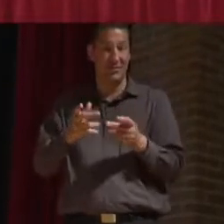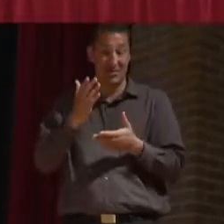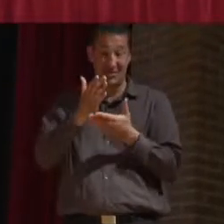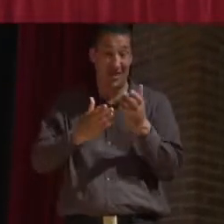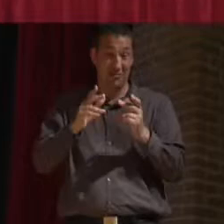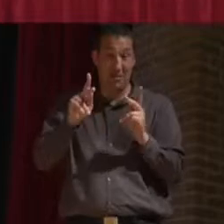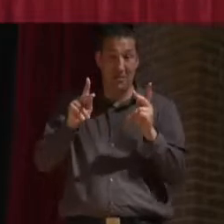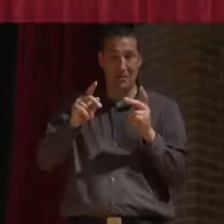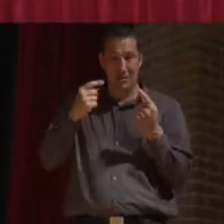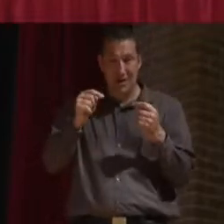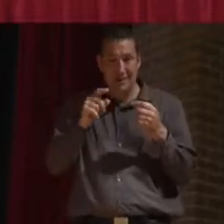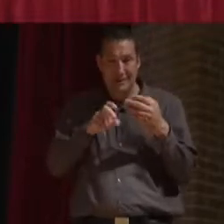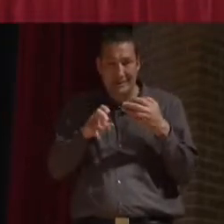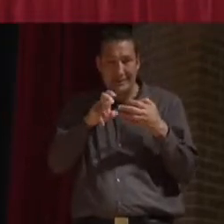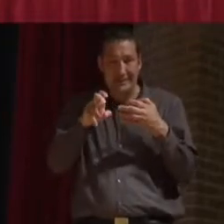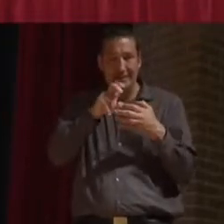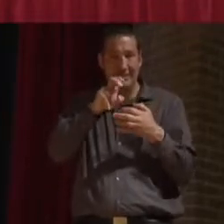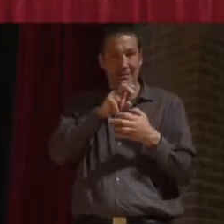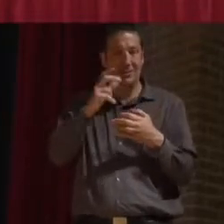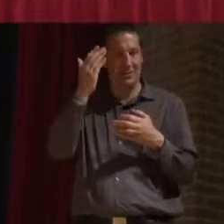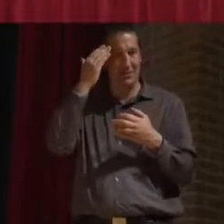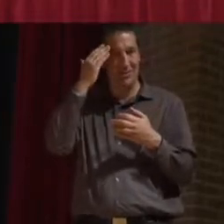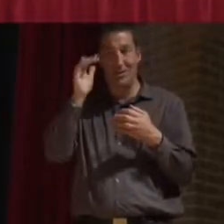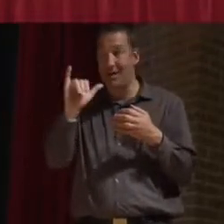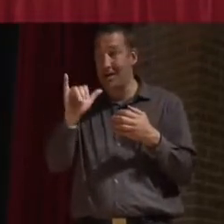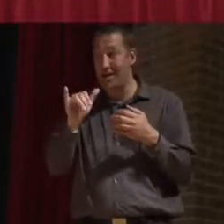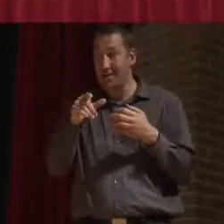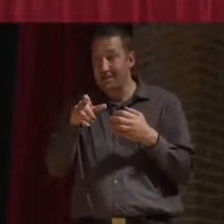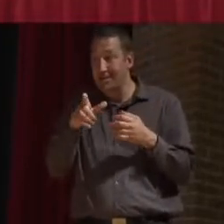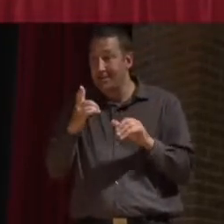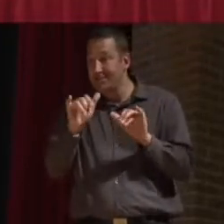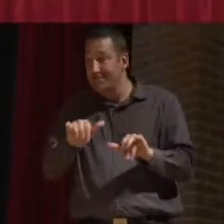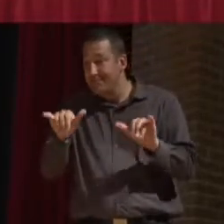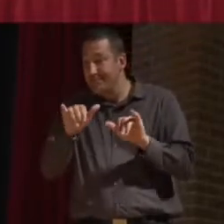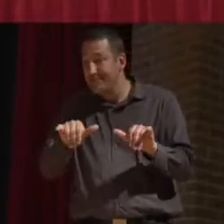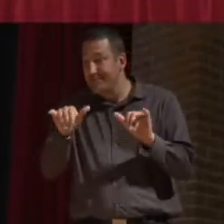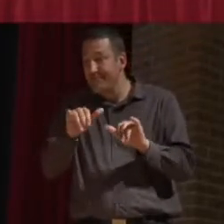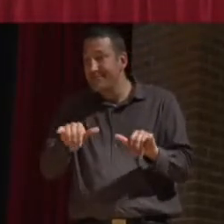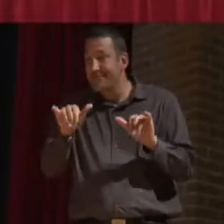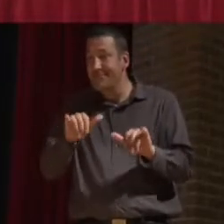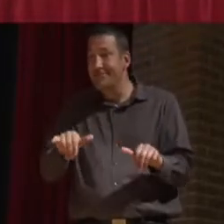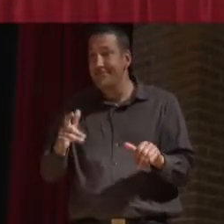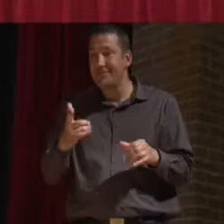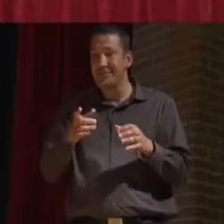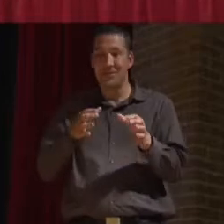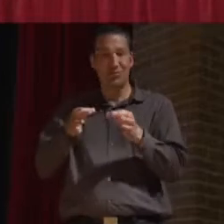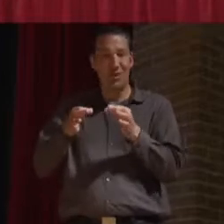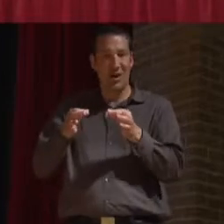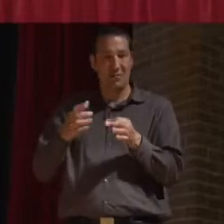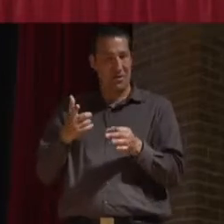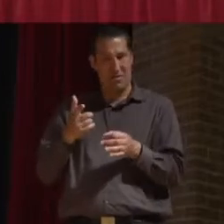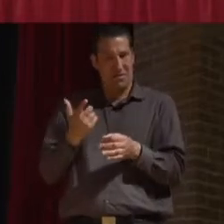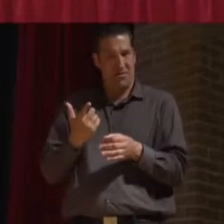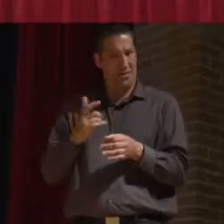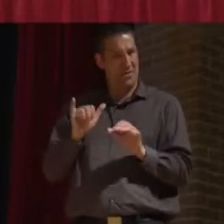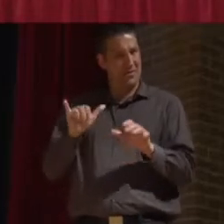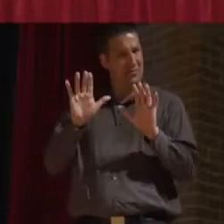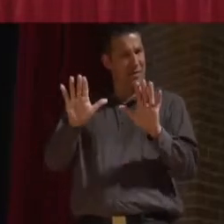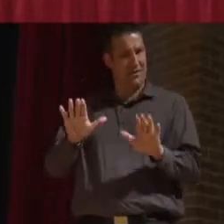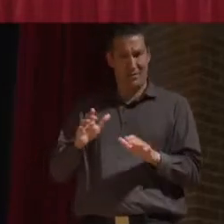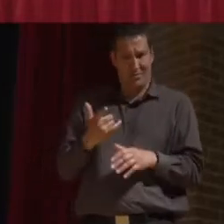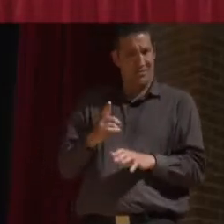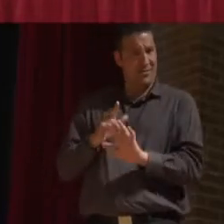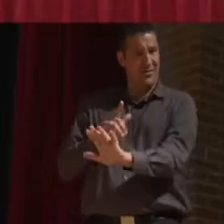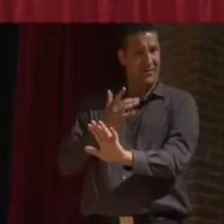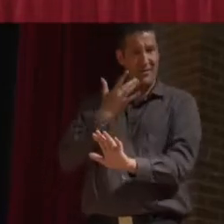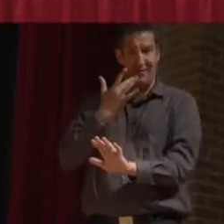you know, and to find somebody that's described as routine, you know. you know what, that's wonderful sometimes. There